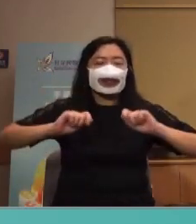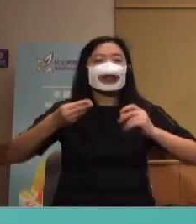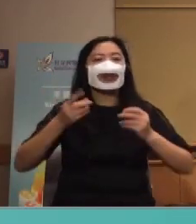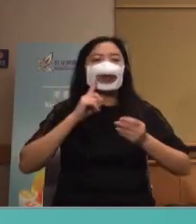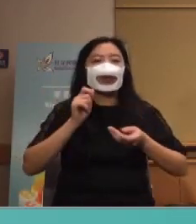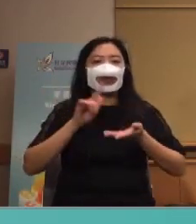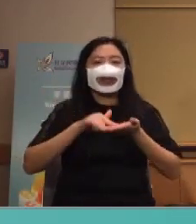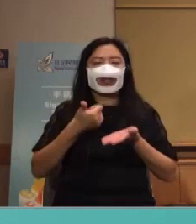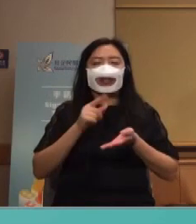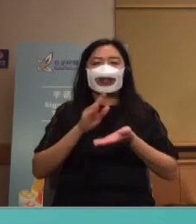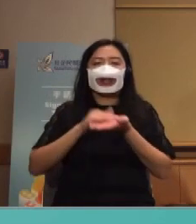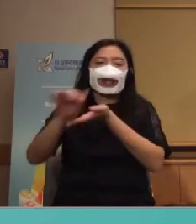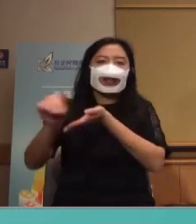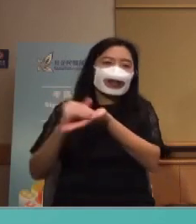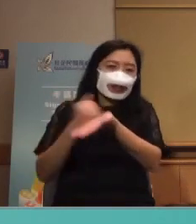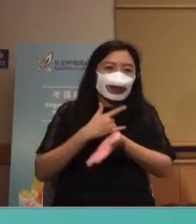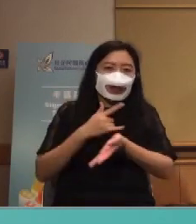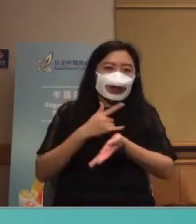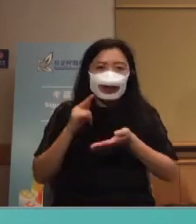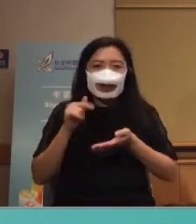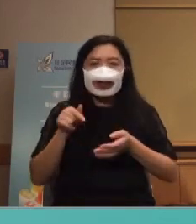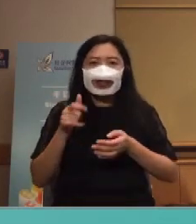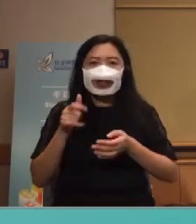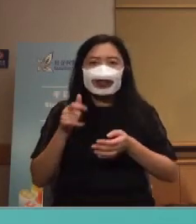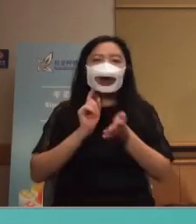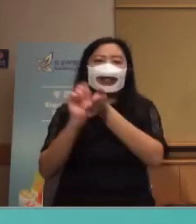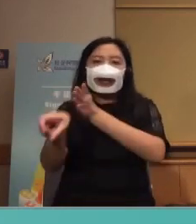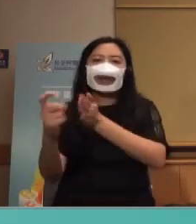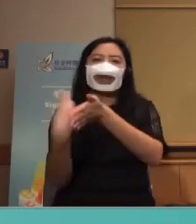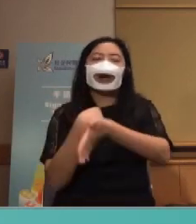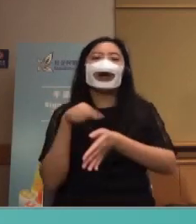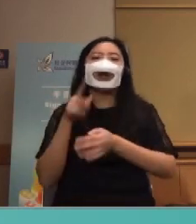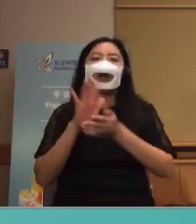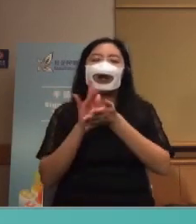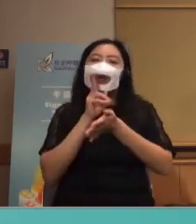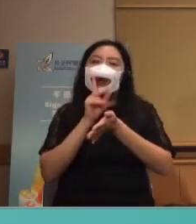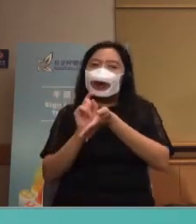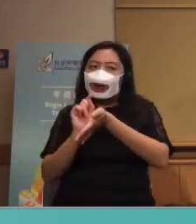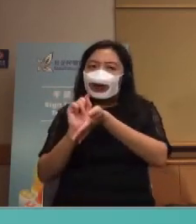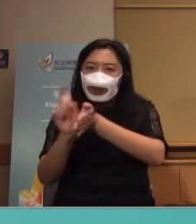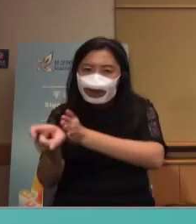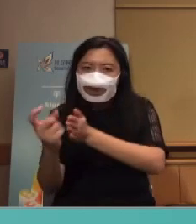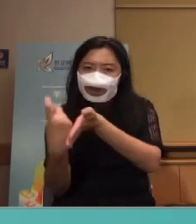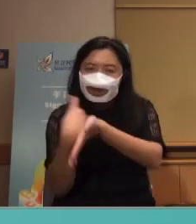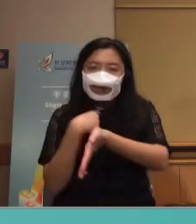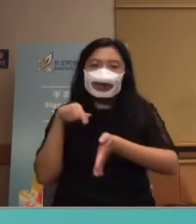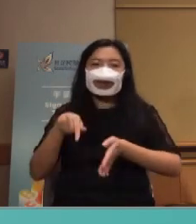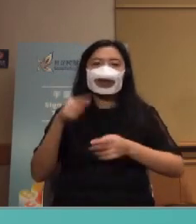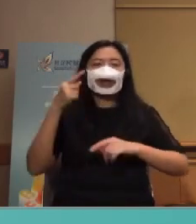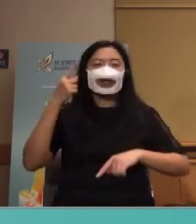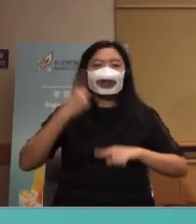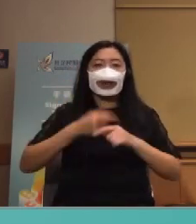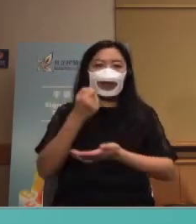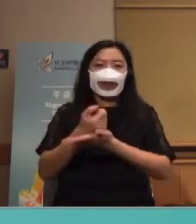the Visa transaction fees base layer is like $2 minimum. So where we're moving towards in the future, I think, is actually, on one hand, using smart contracts to be able